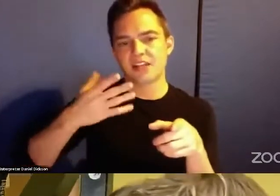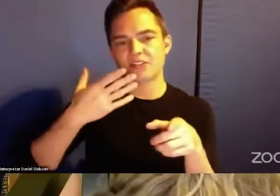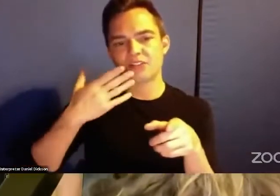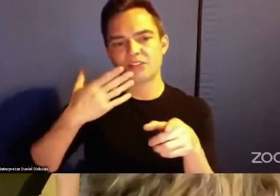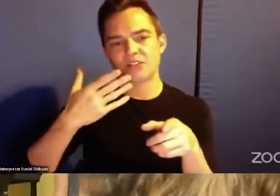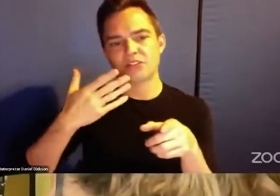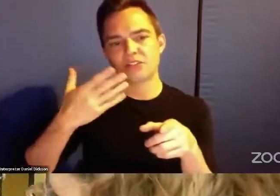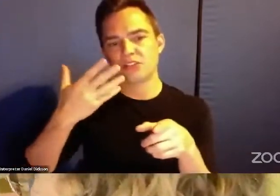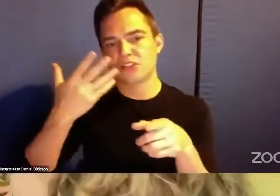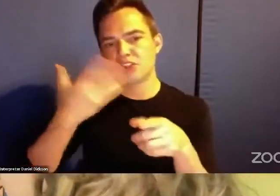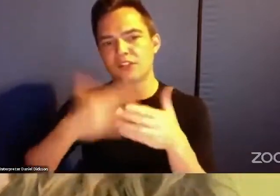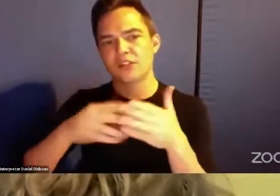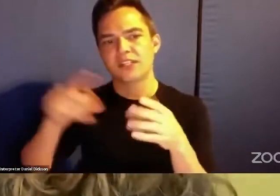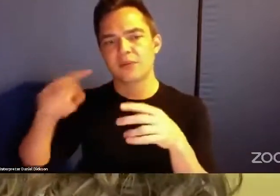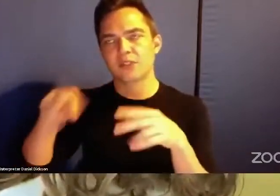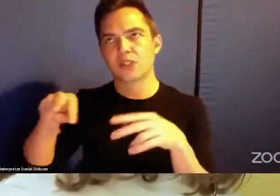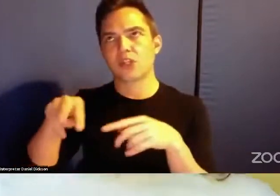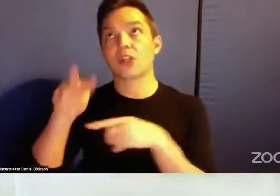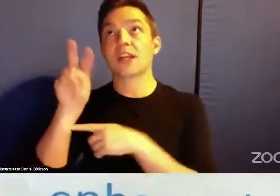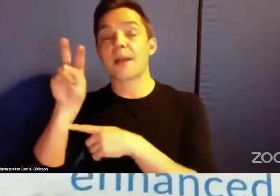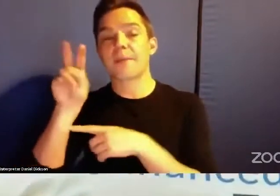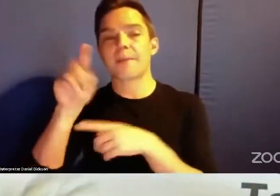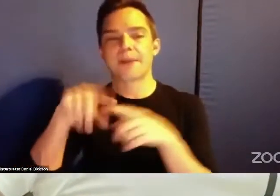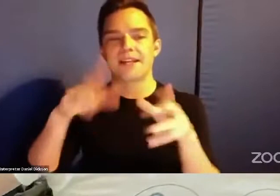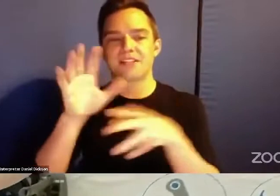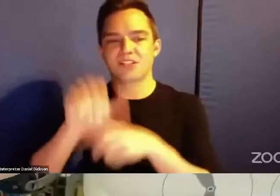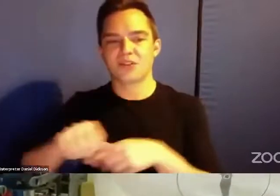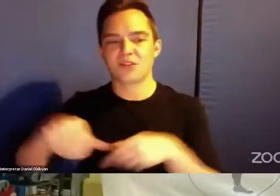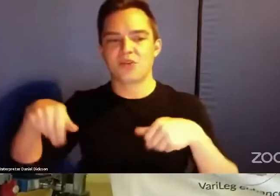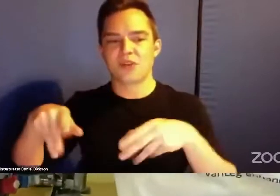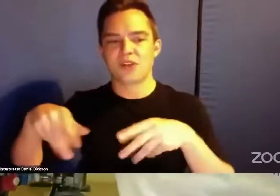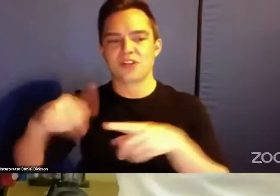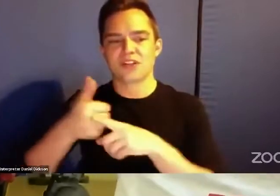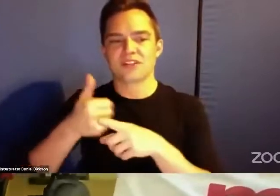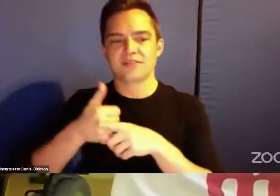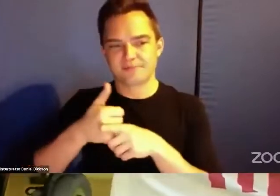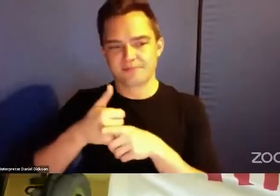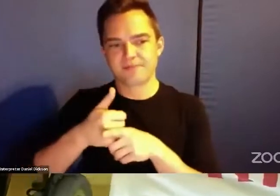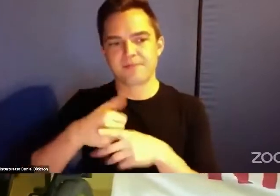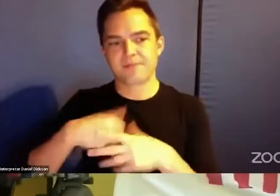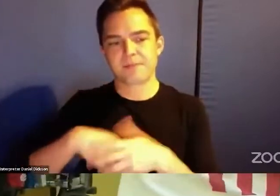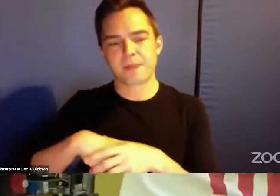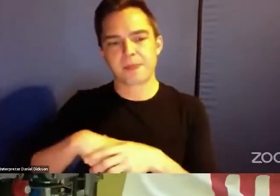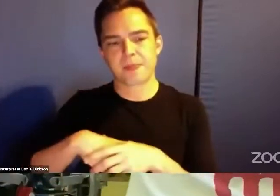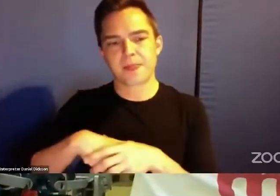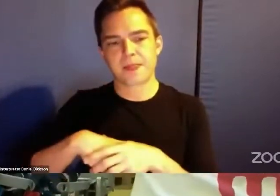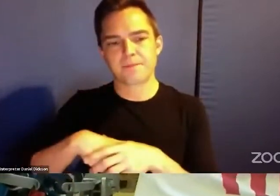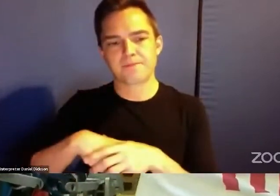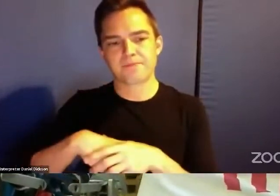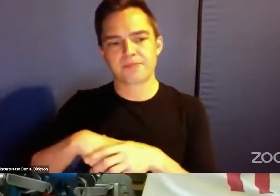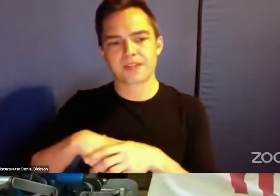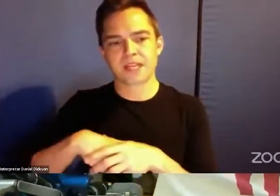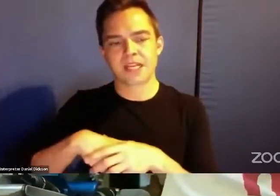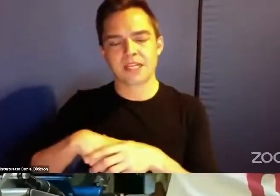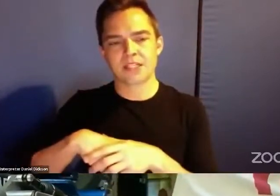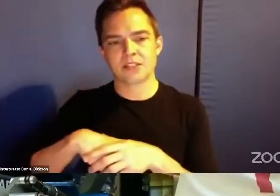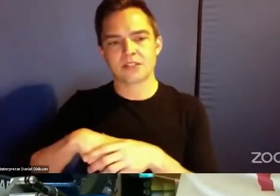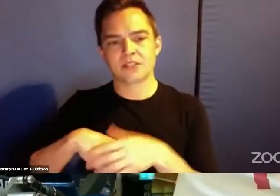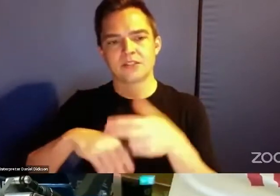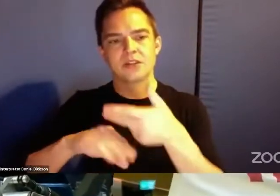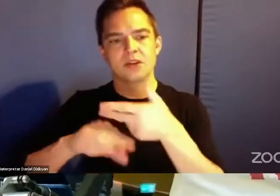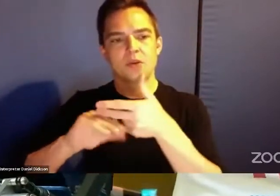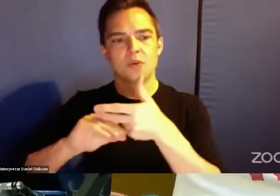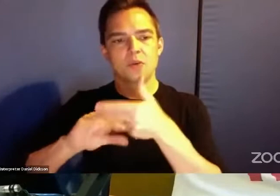is used to the wheelchair. He also trained a lot. And now this is a challenge we increased to the new rules book